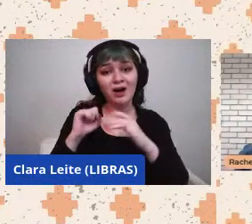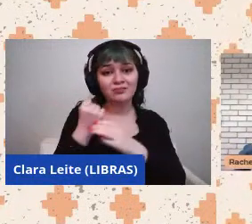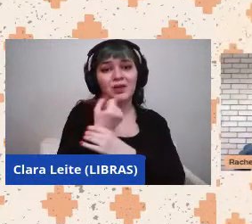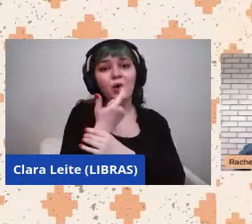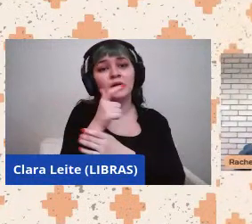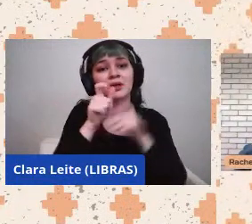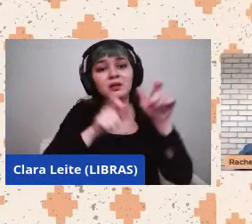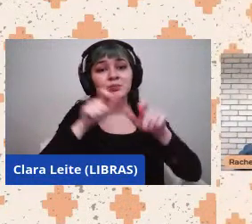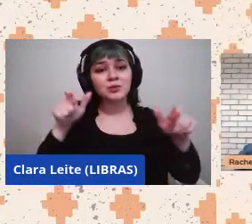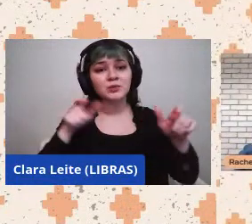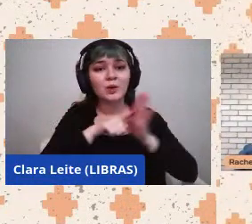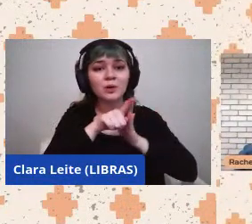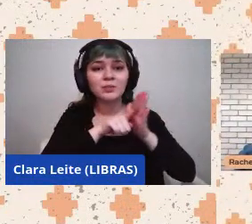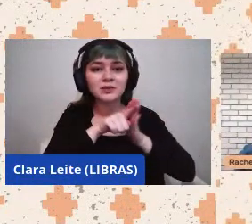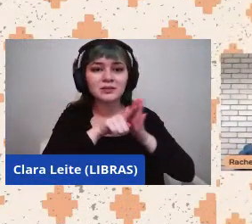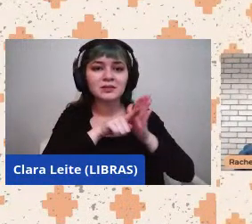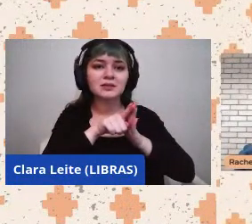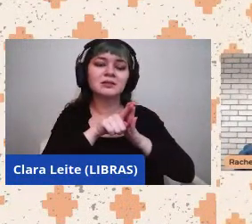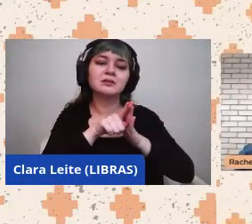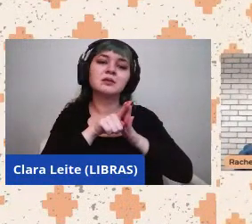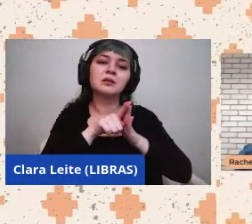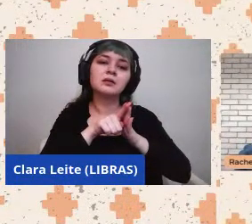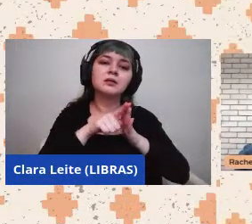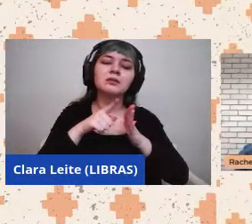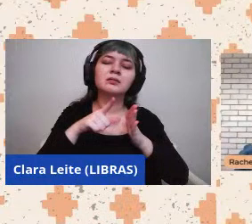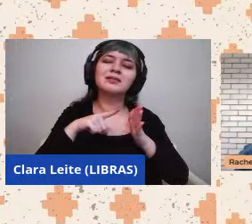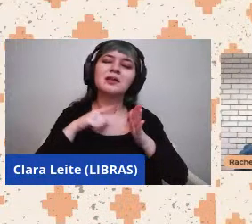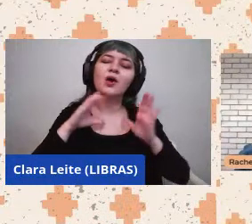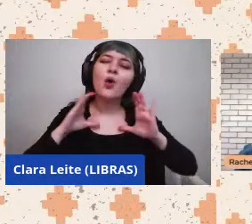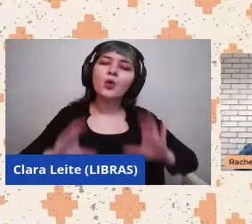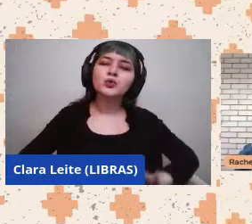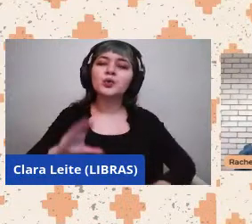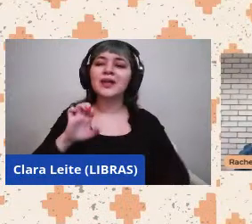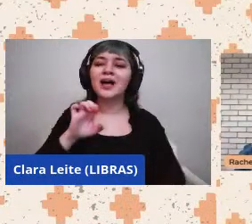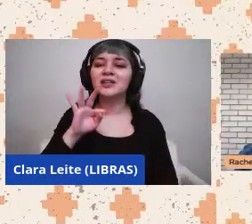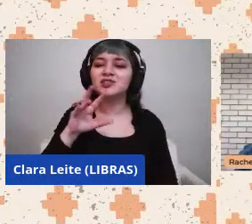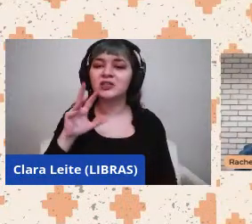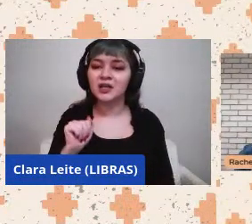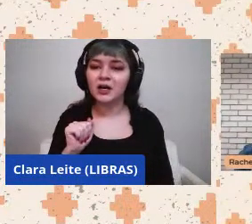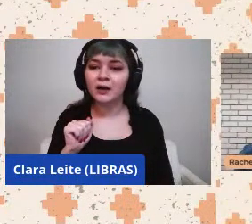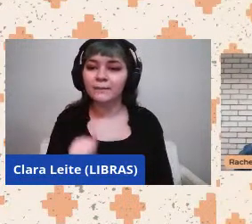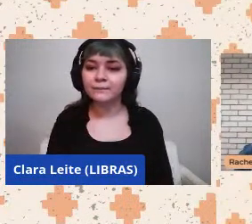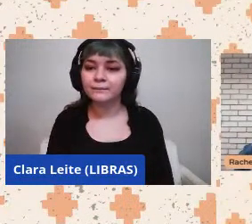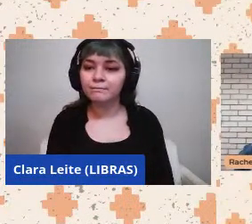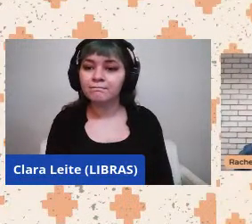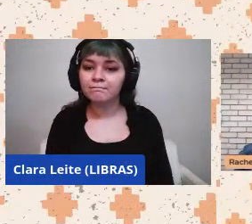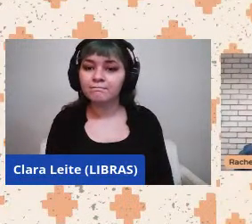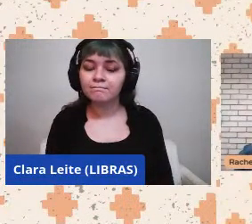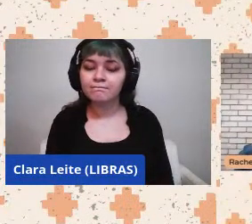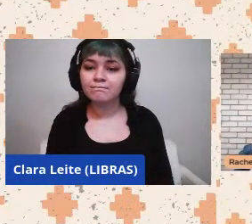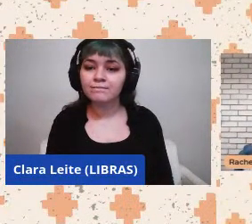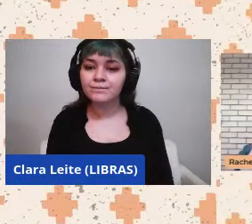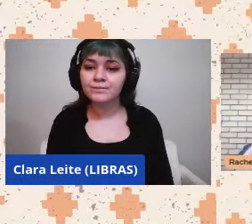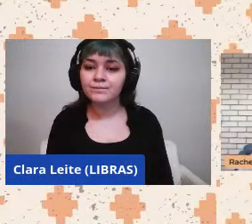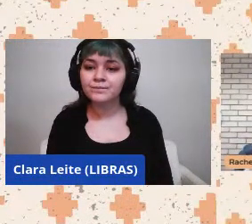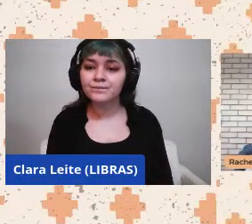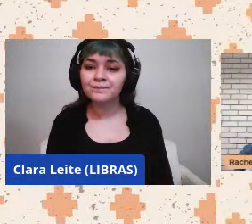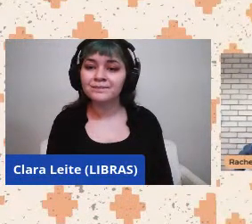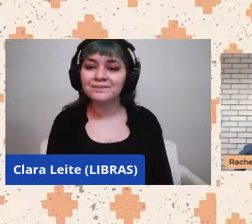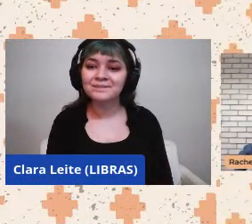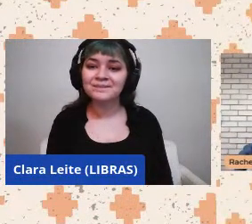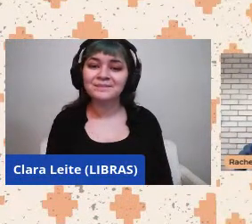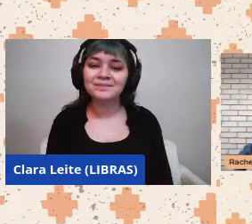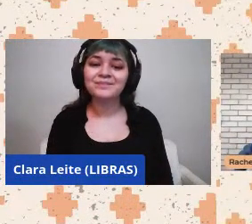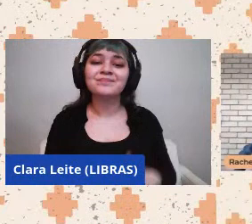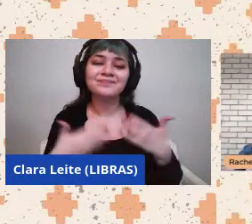researchers adhere to ethical conduct too. Next slide, please. So, as